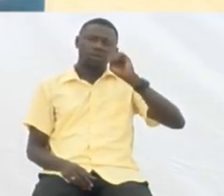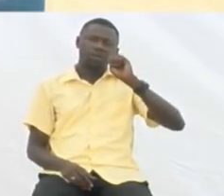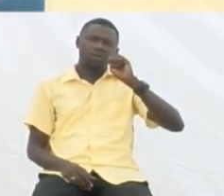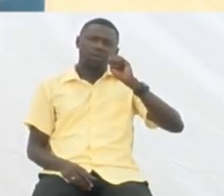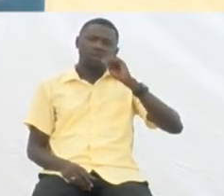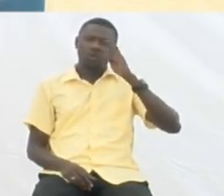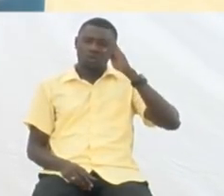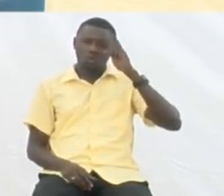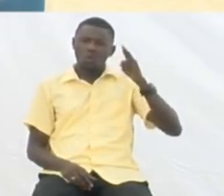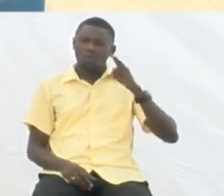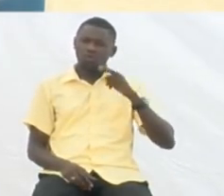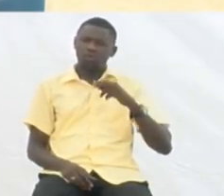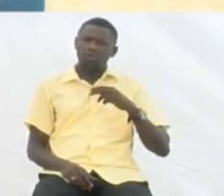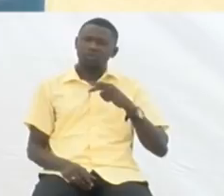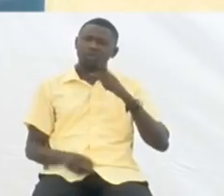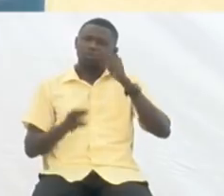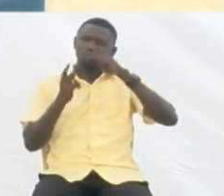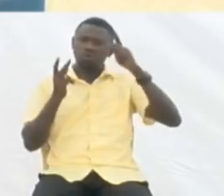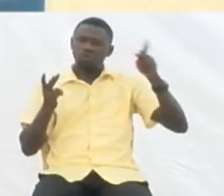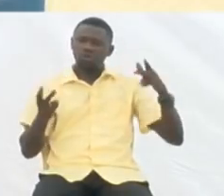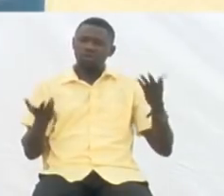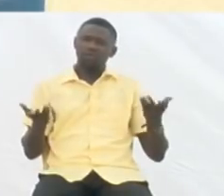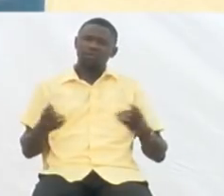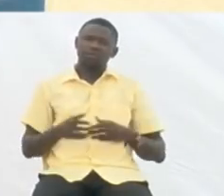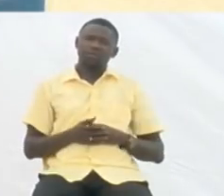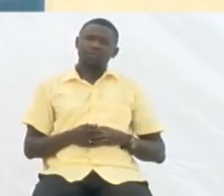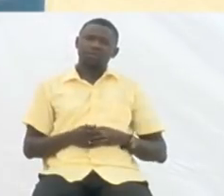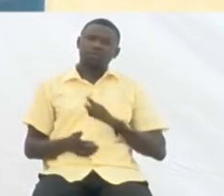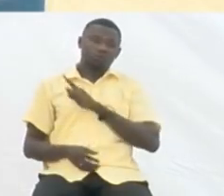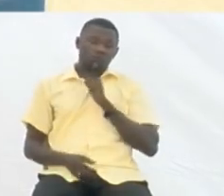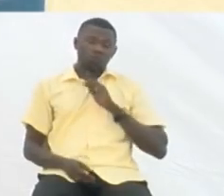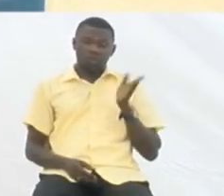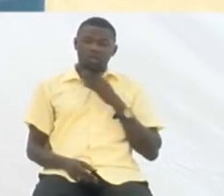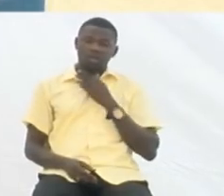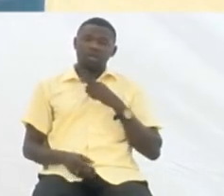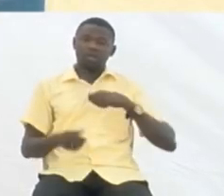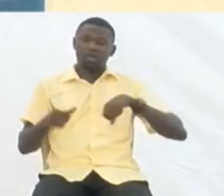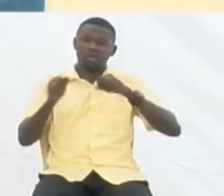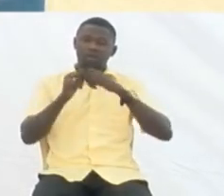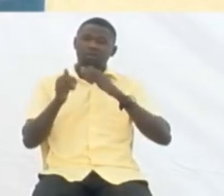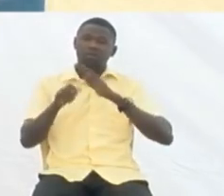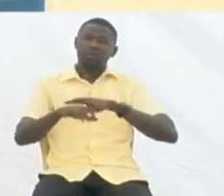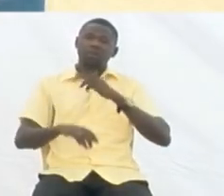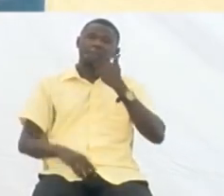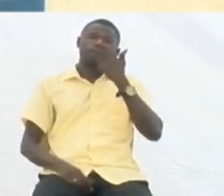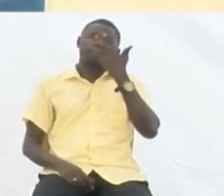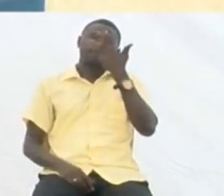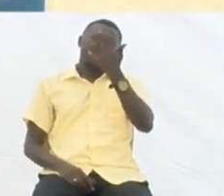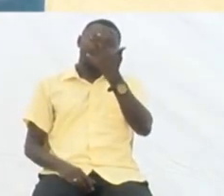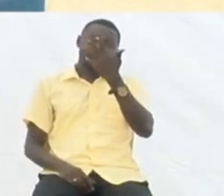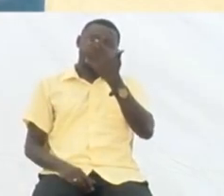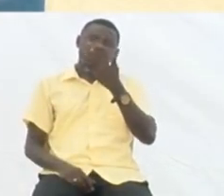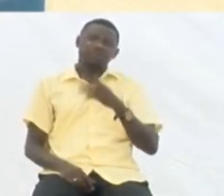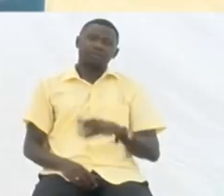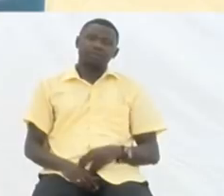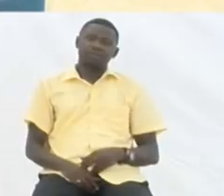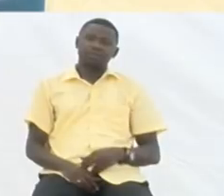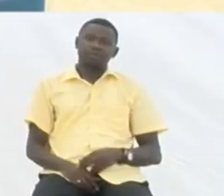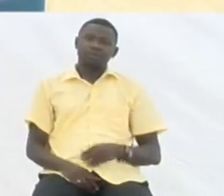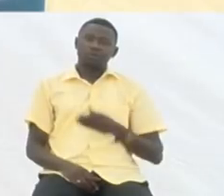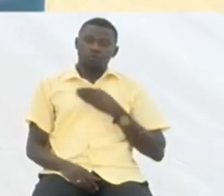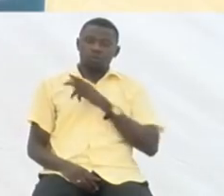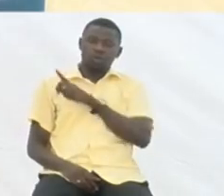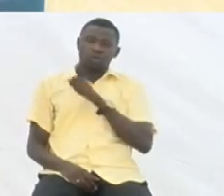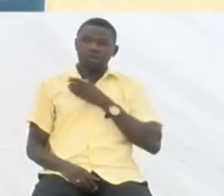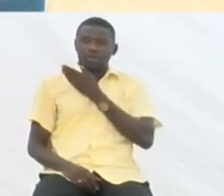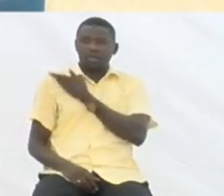Ntata je alansharo. He went there around 5 o'clock. Wale 5 o'clock ule mbotaja. We left here